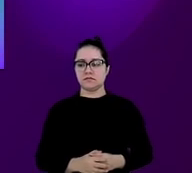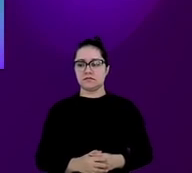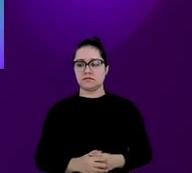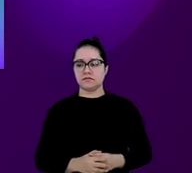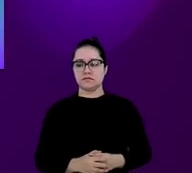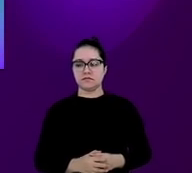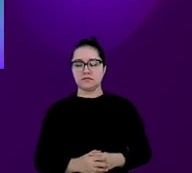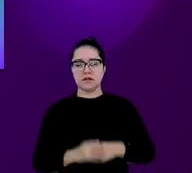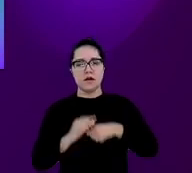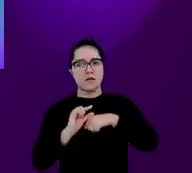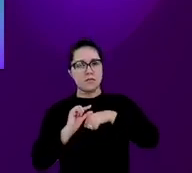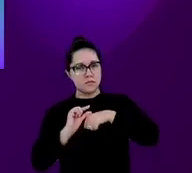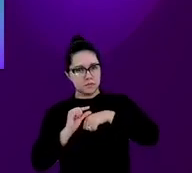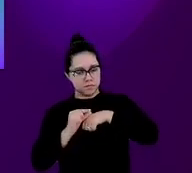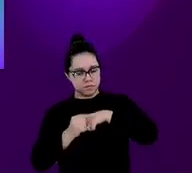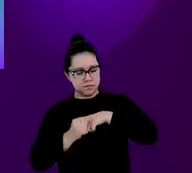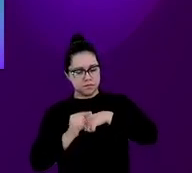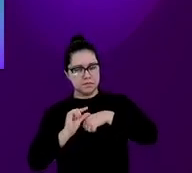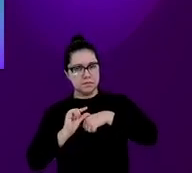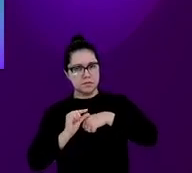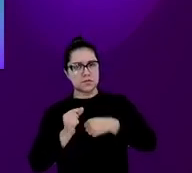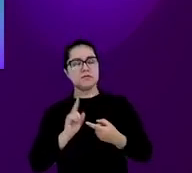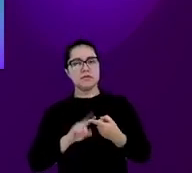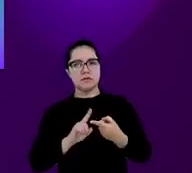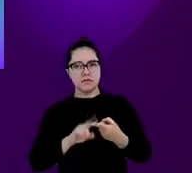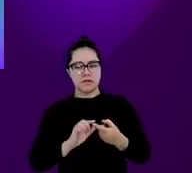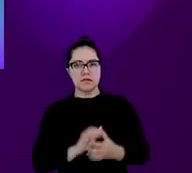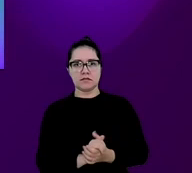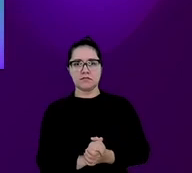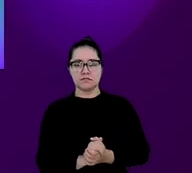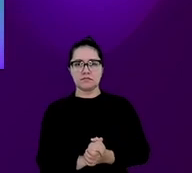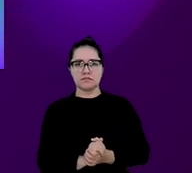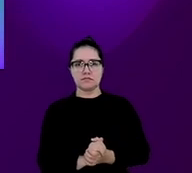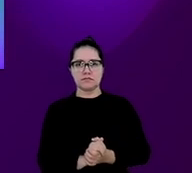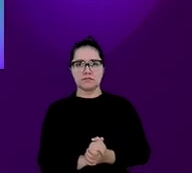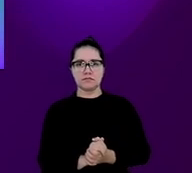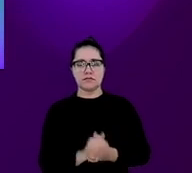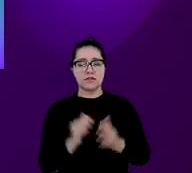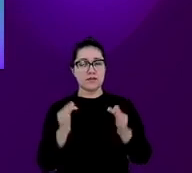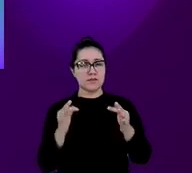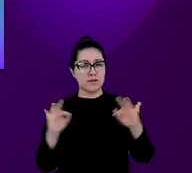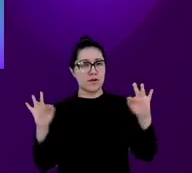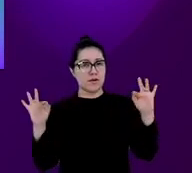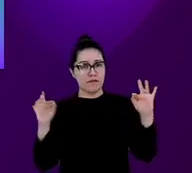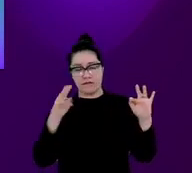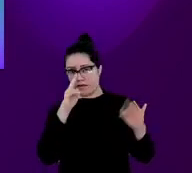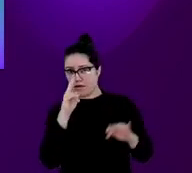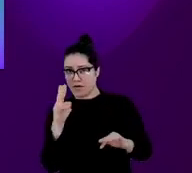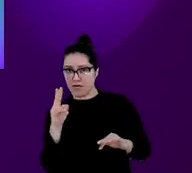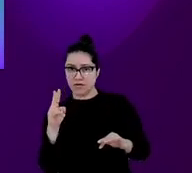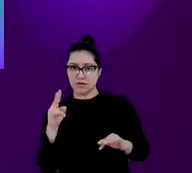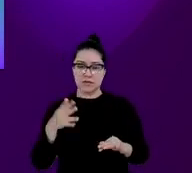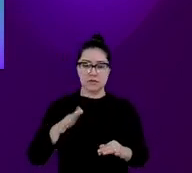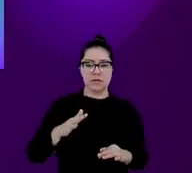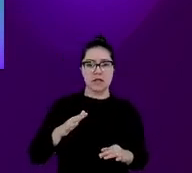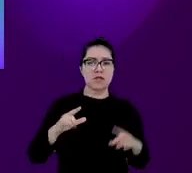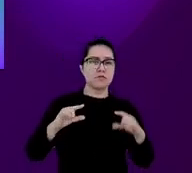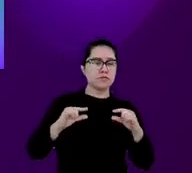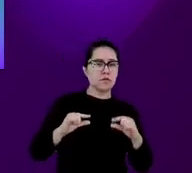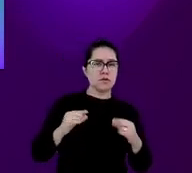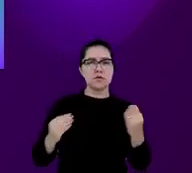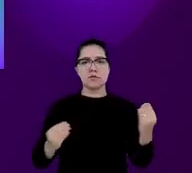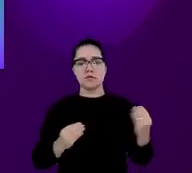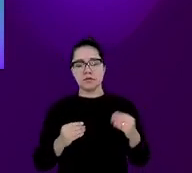level of pain during that application. So we use all of that to calculate a